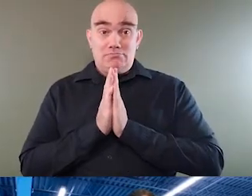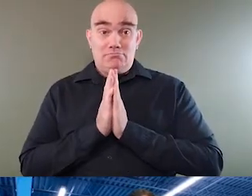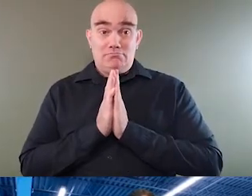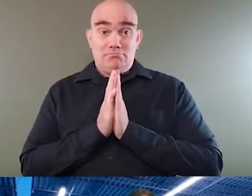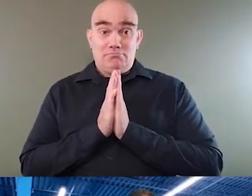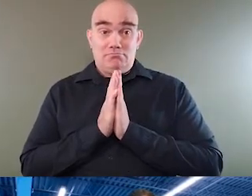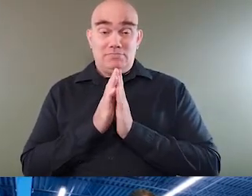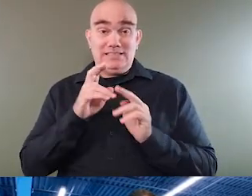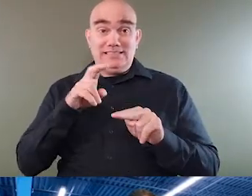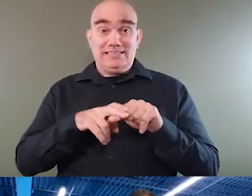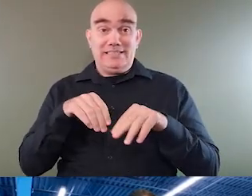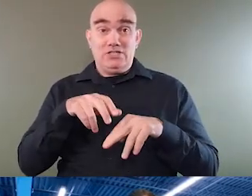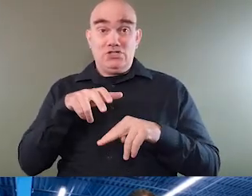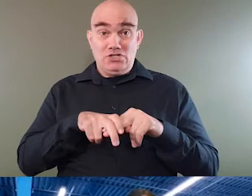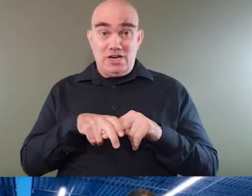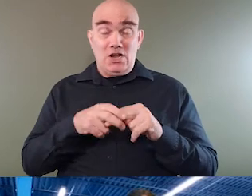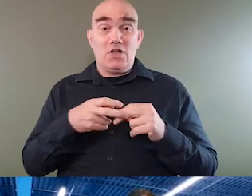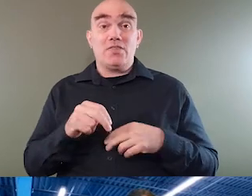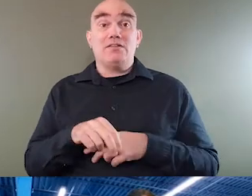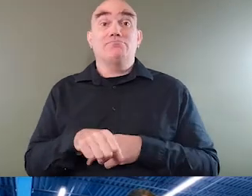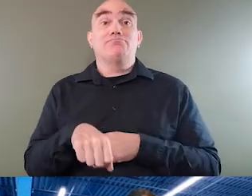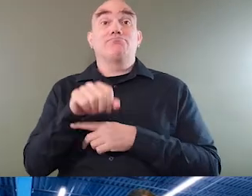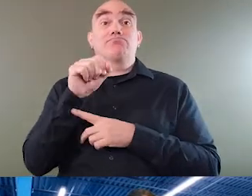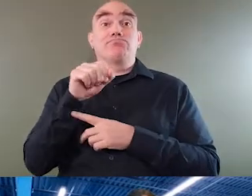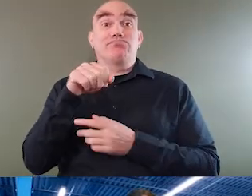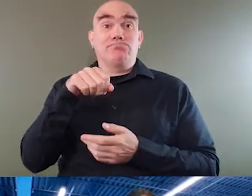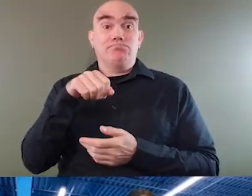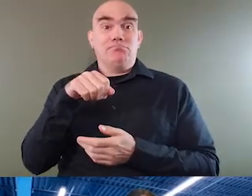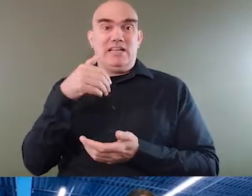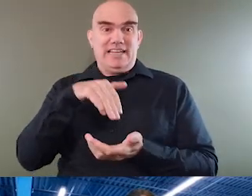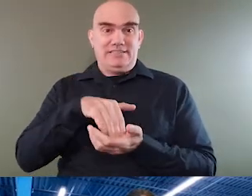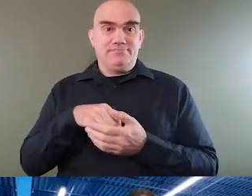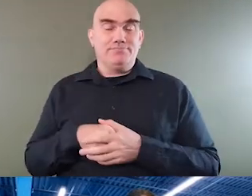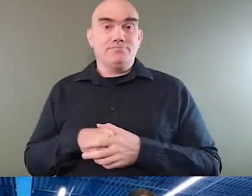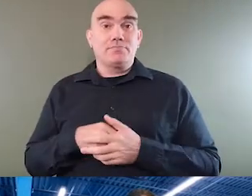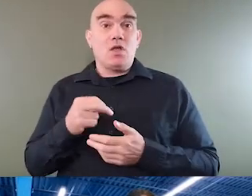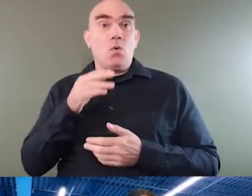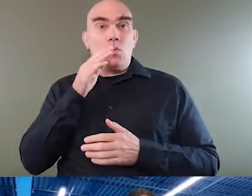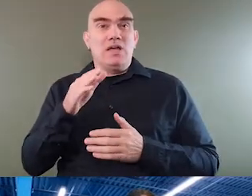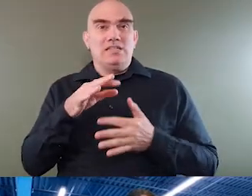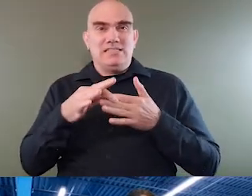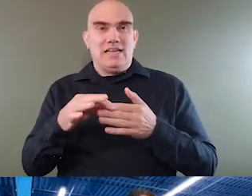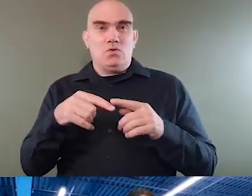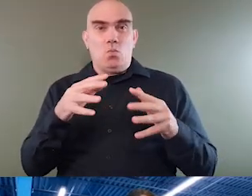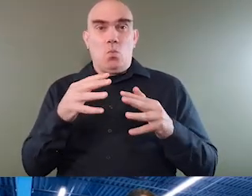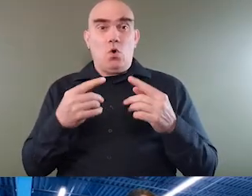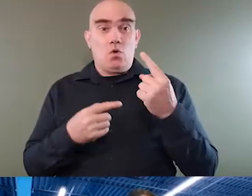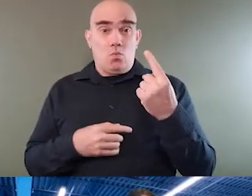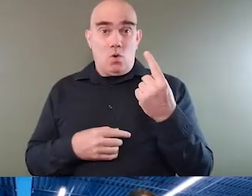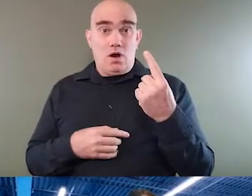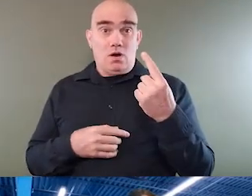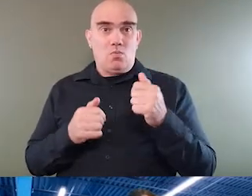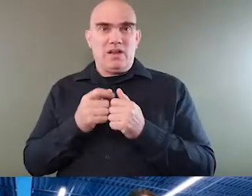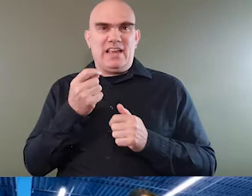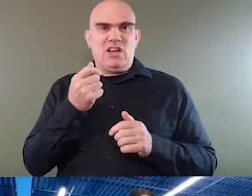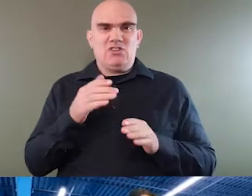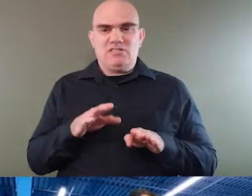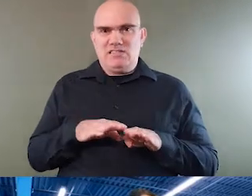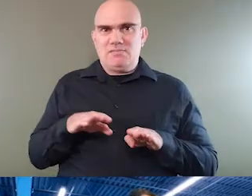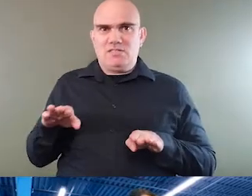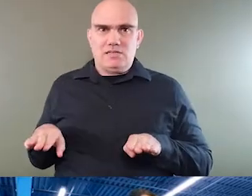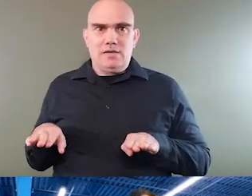we'll sit in chair and then come to upright, and then we'll take our warrior one with a little step to the side. So